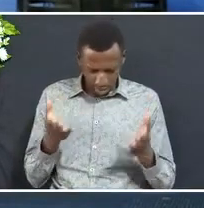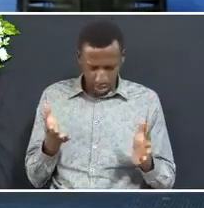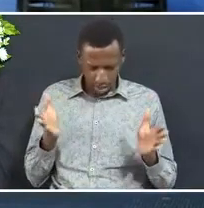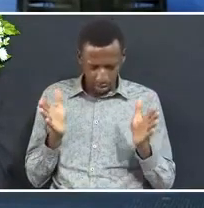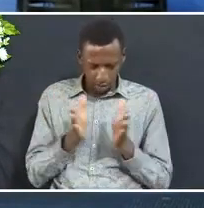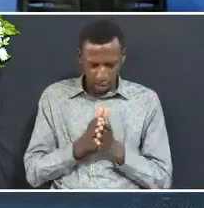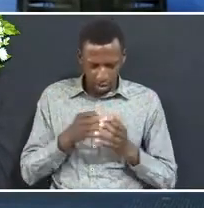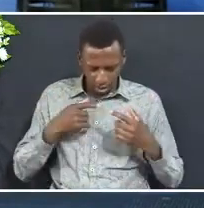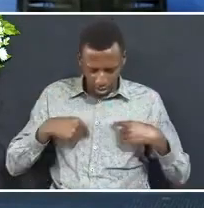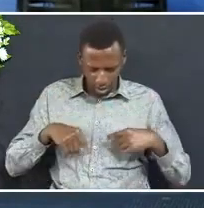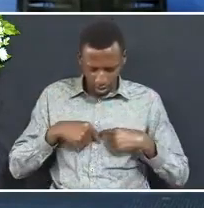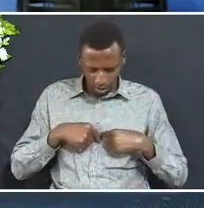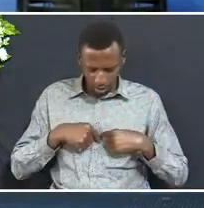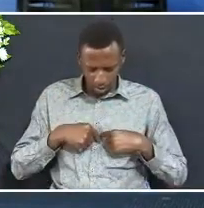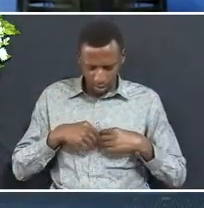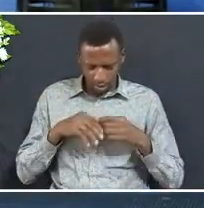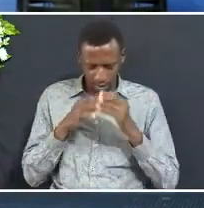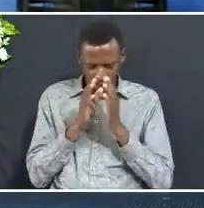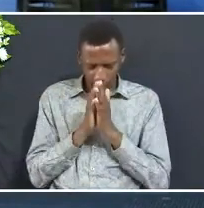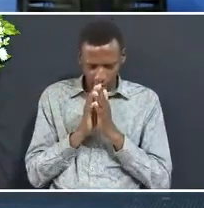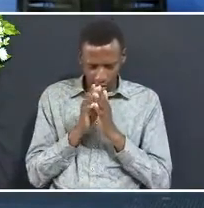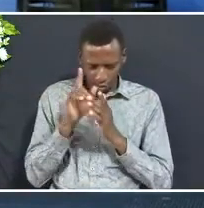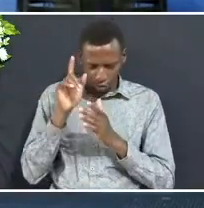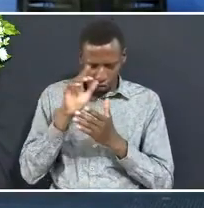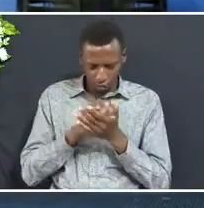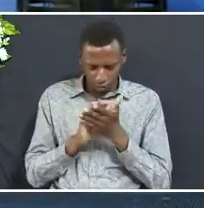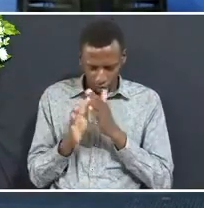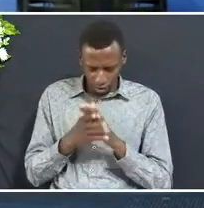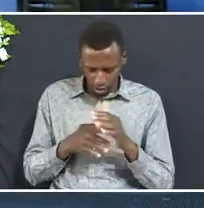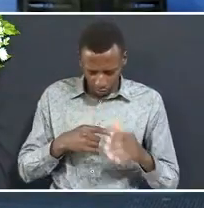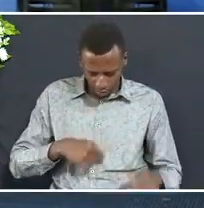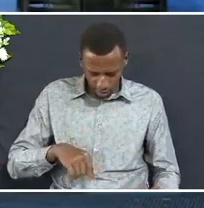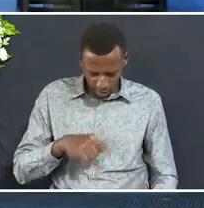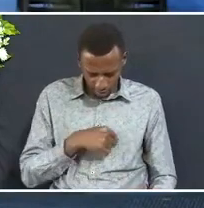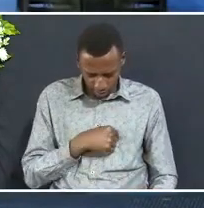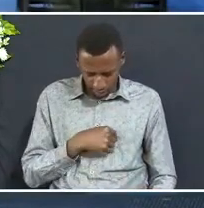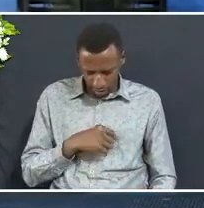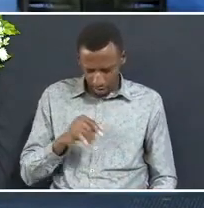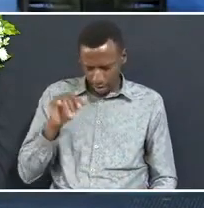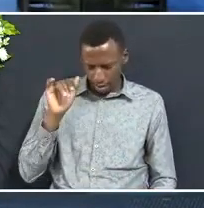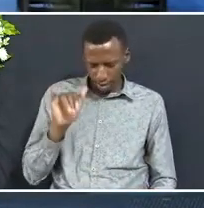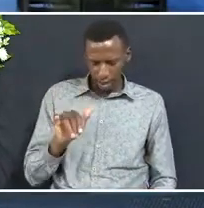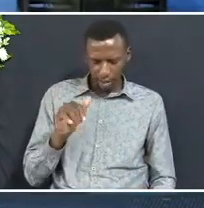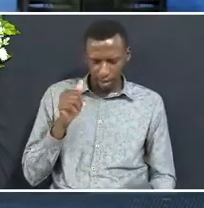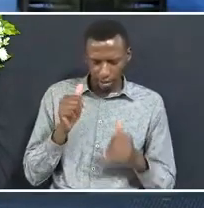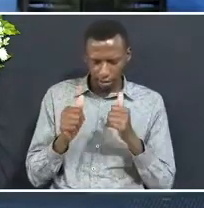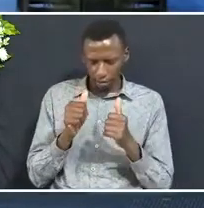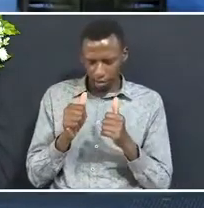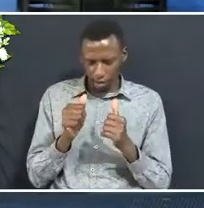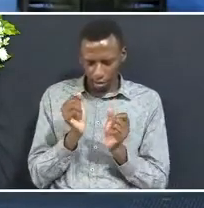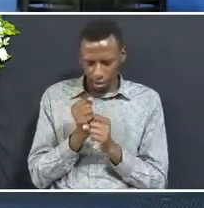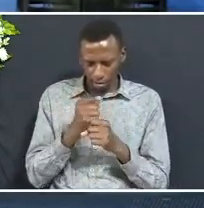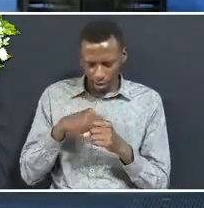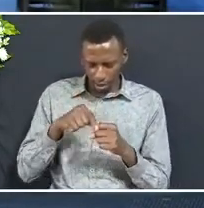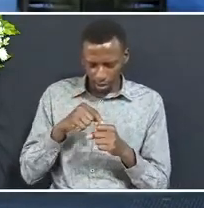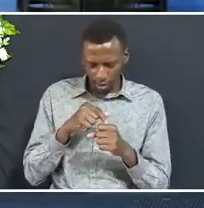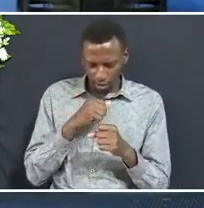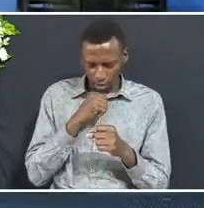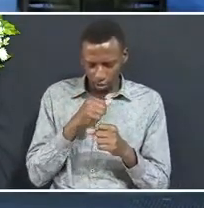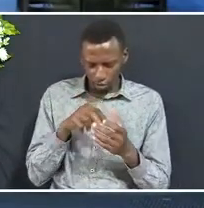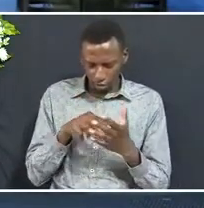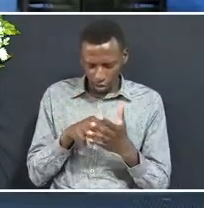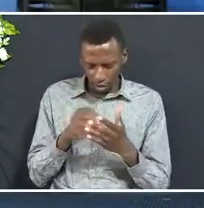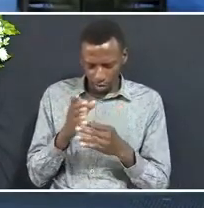us. Father, I pray that you may forgive us that which will make us know to stand before thee and